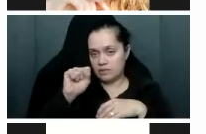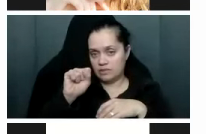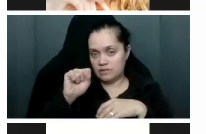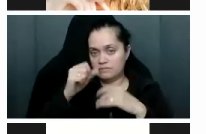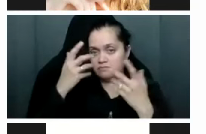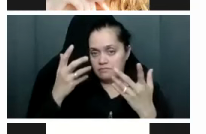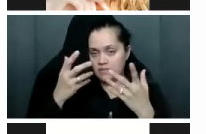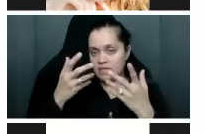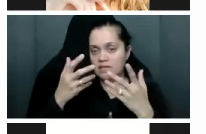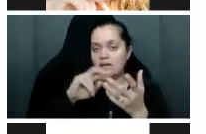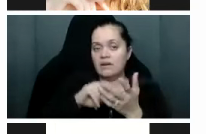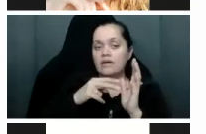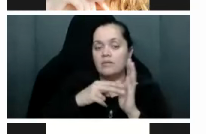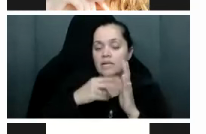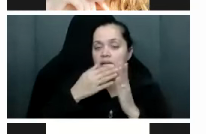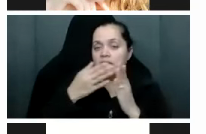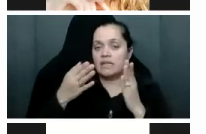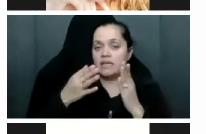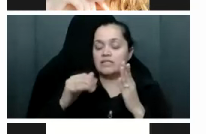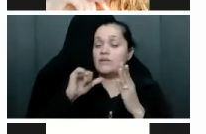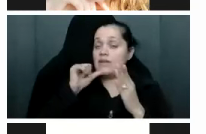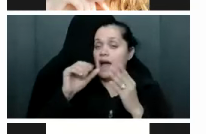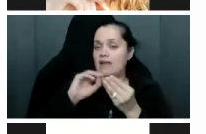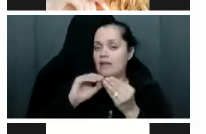Intangibles, things that are not numerical,